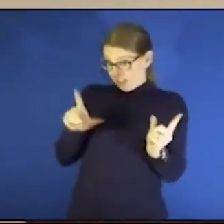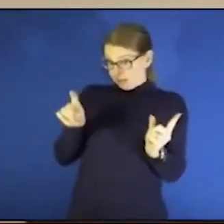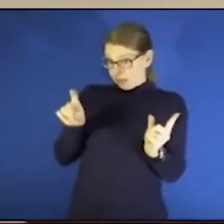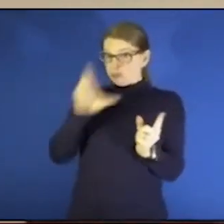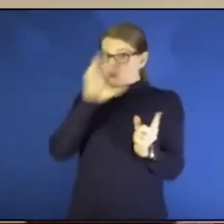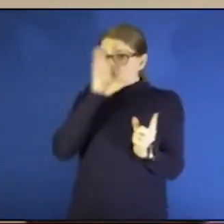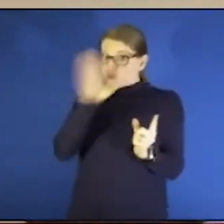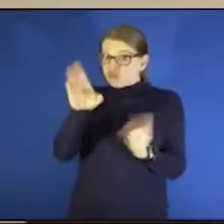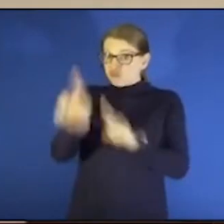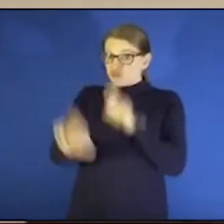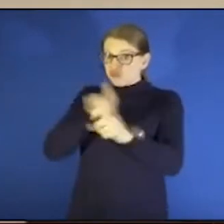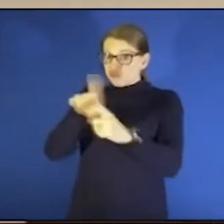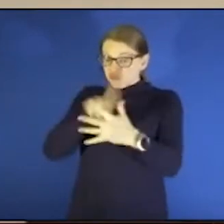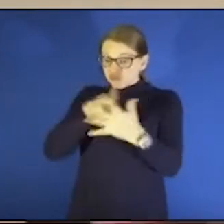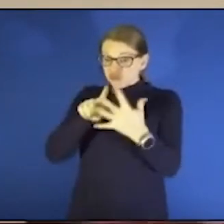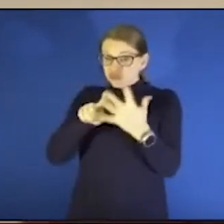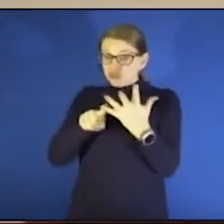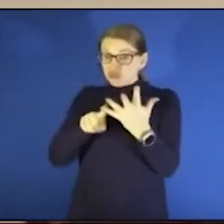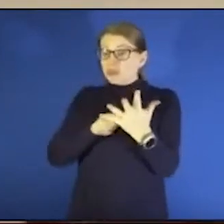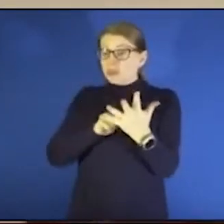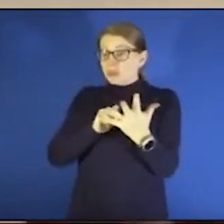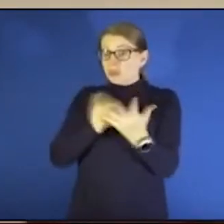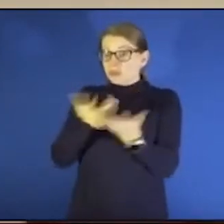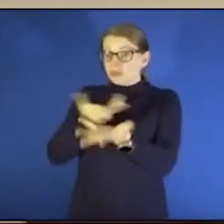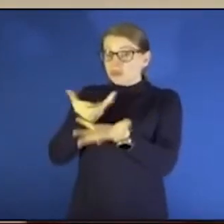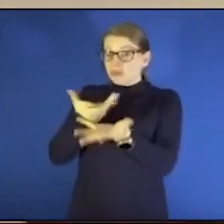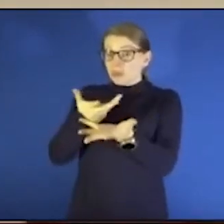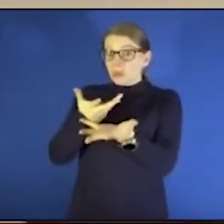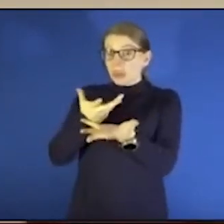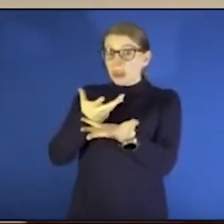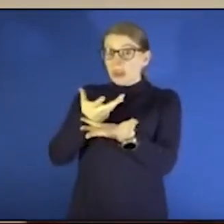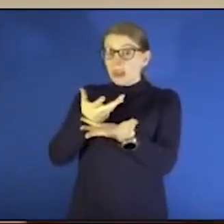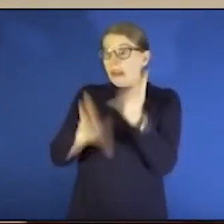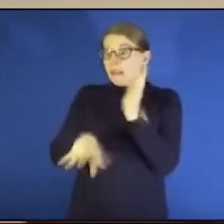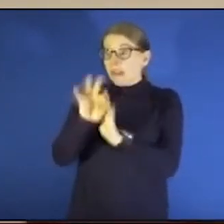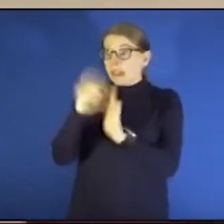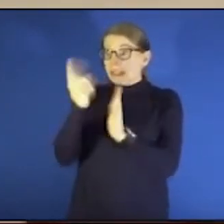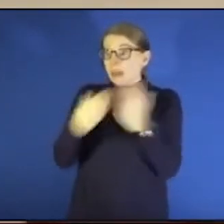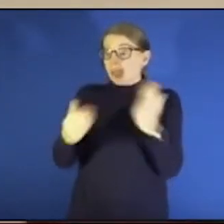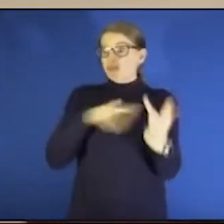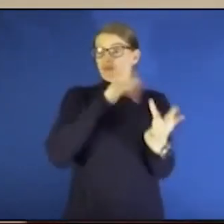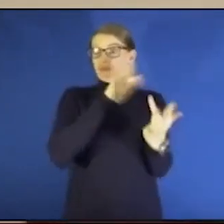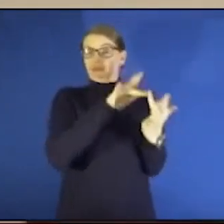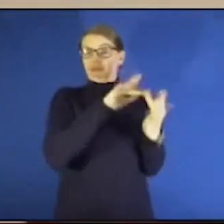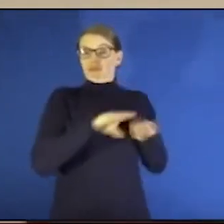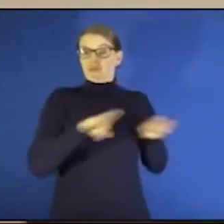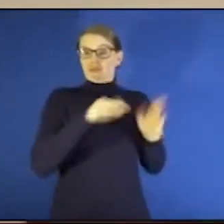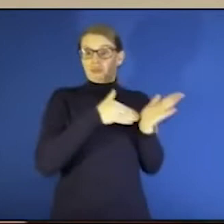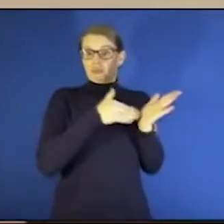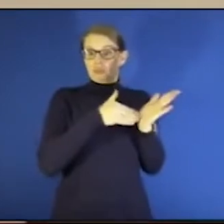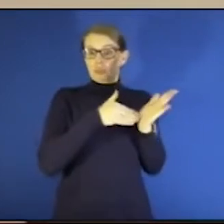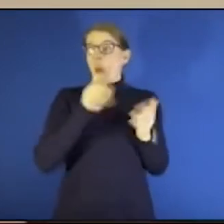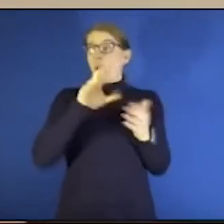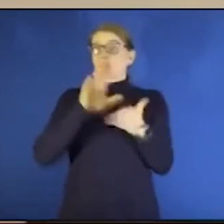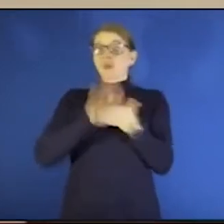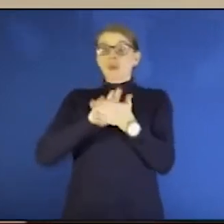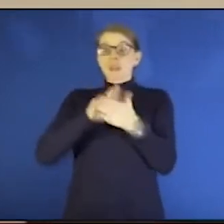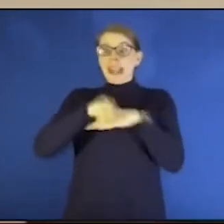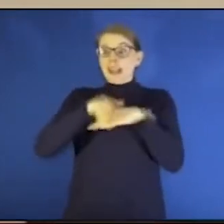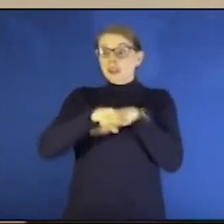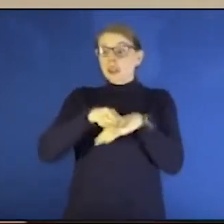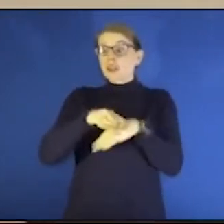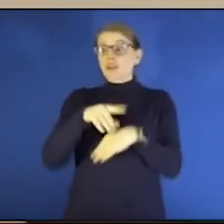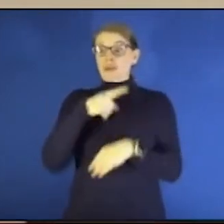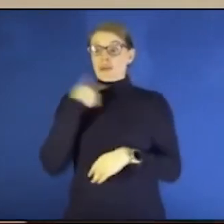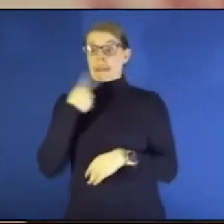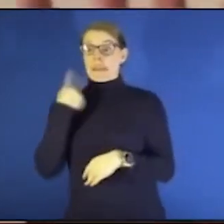ask that will give you some information on what to do. And if you find something, you can contact your pediatrician. You can contact your school counselor. If there's imminent risk, you can